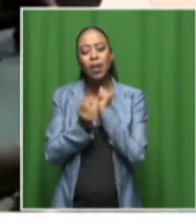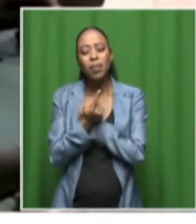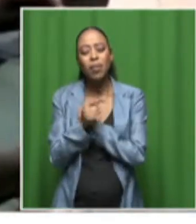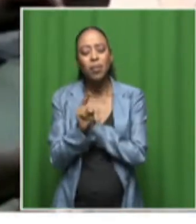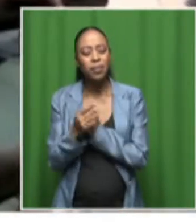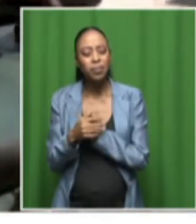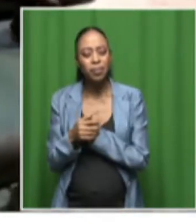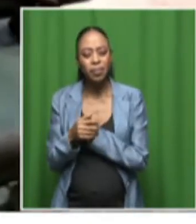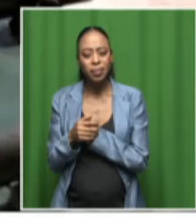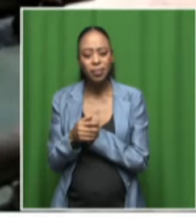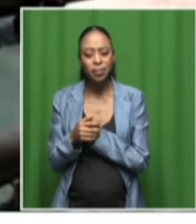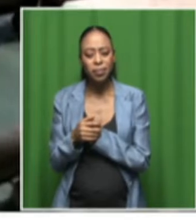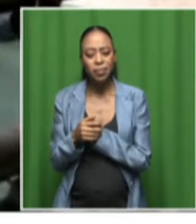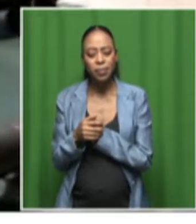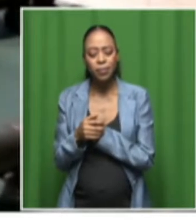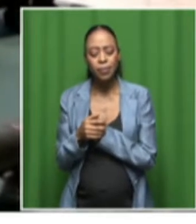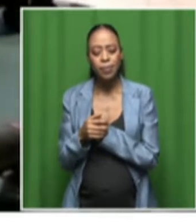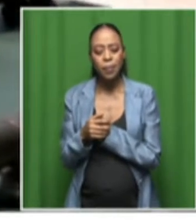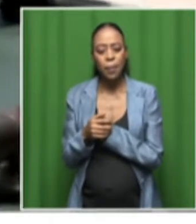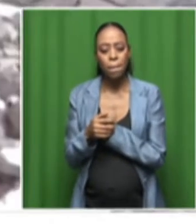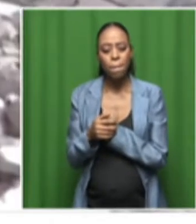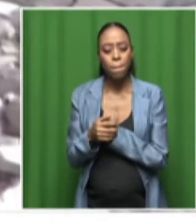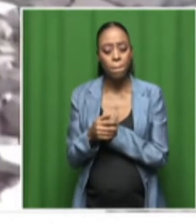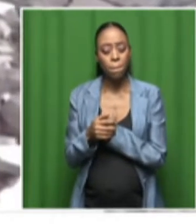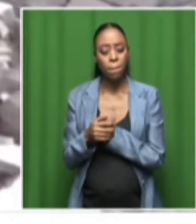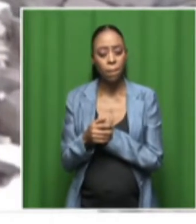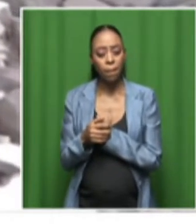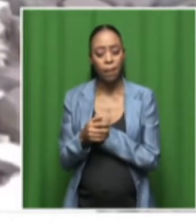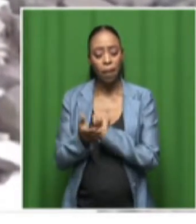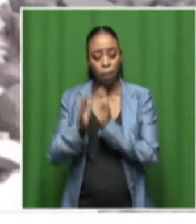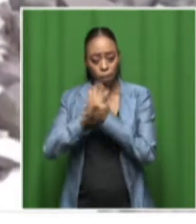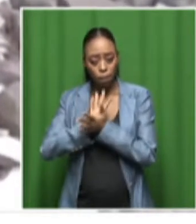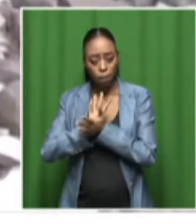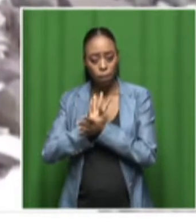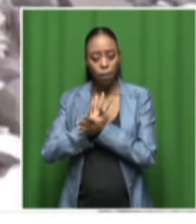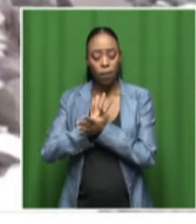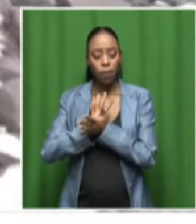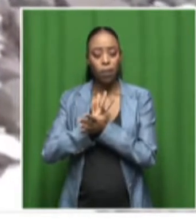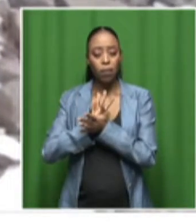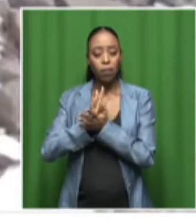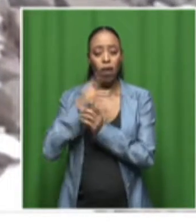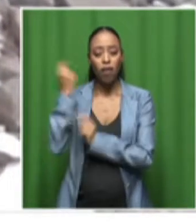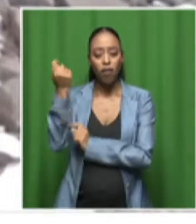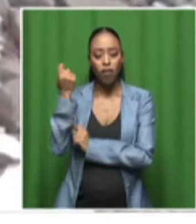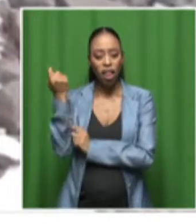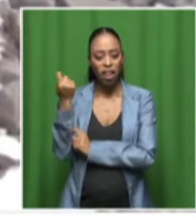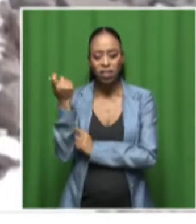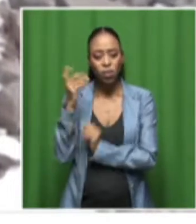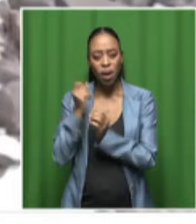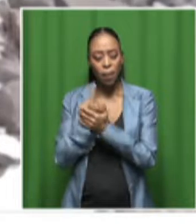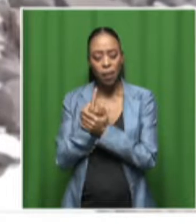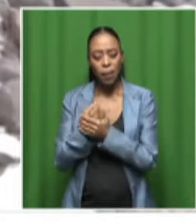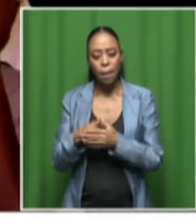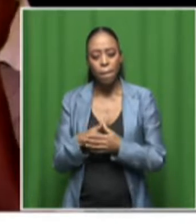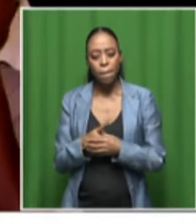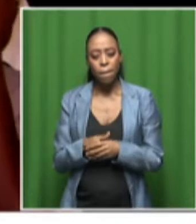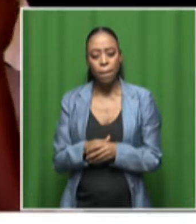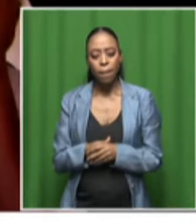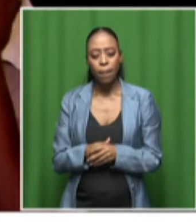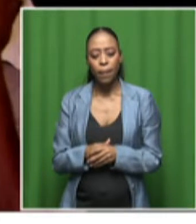happened? Was it totally destroyed, the village? What did they do when they got there?